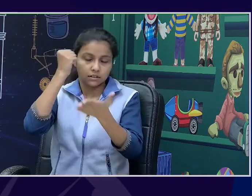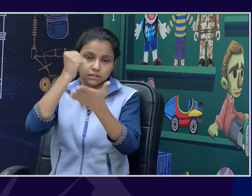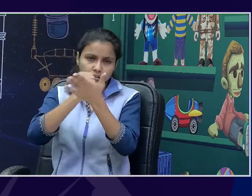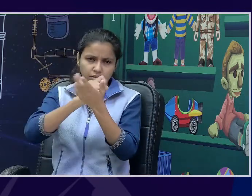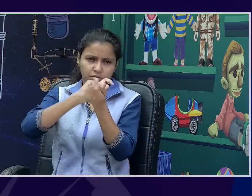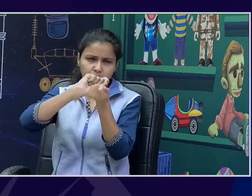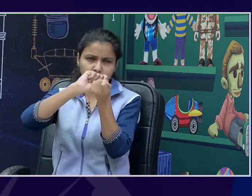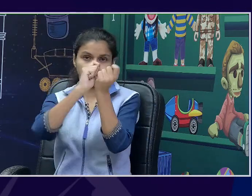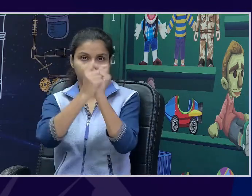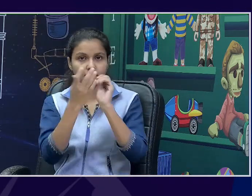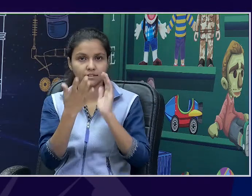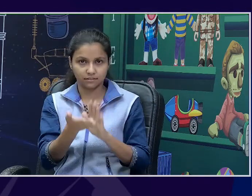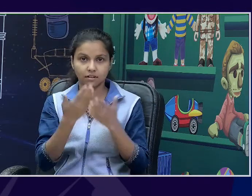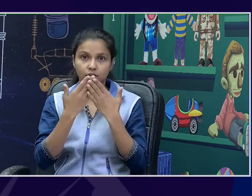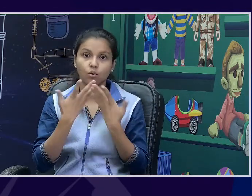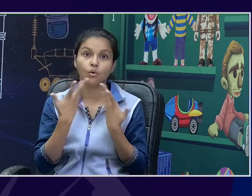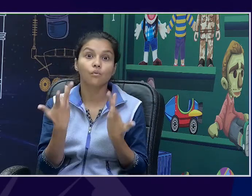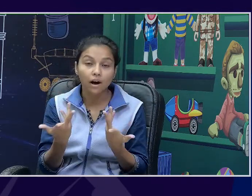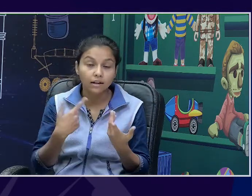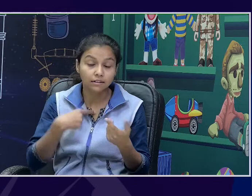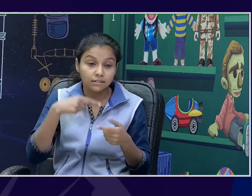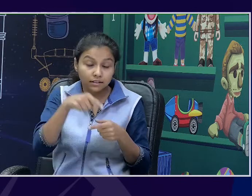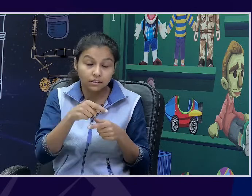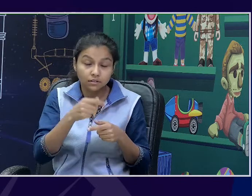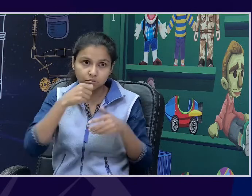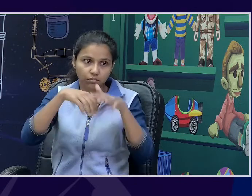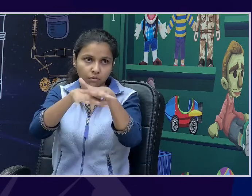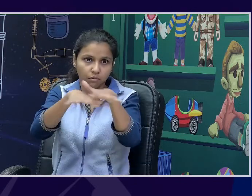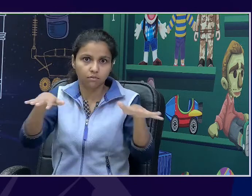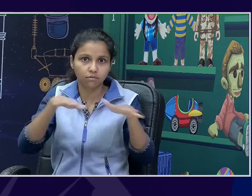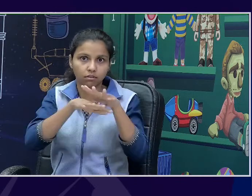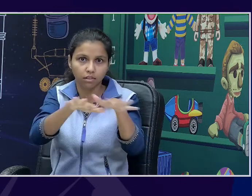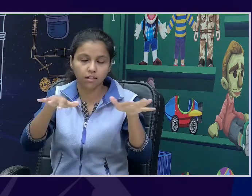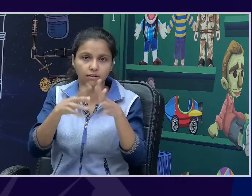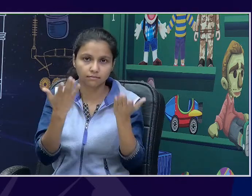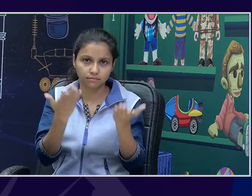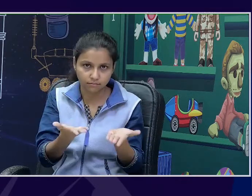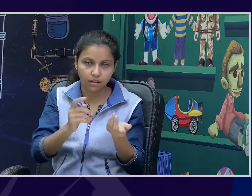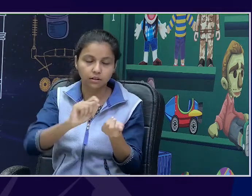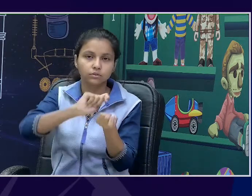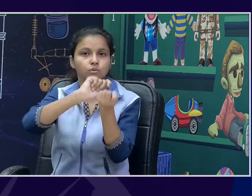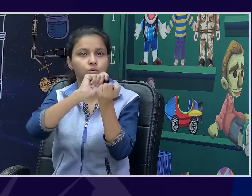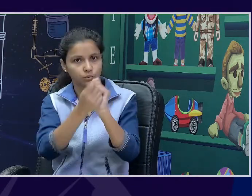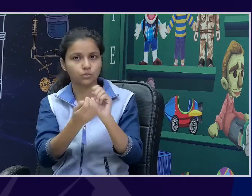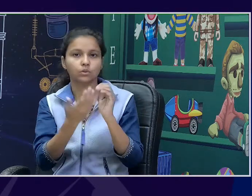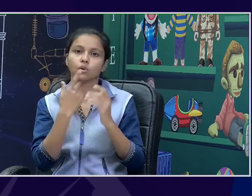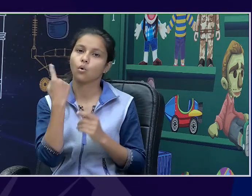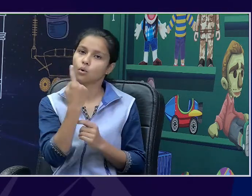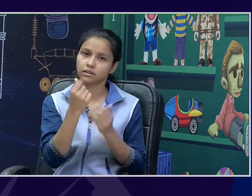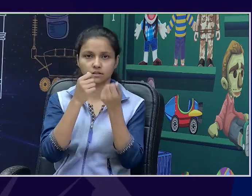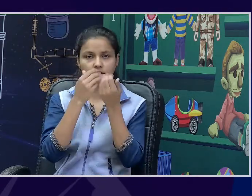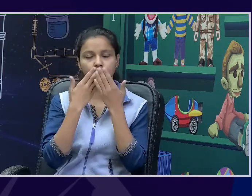will change the school also. Why? Because this school had swimming pool. So he decided to change his school also.